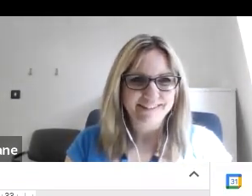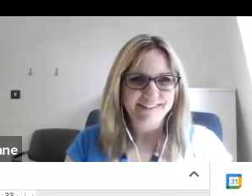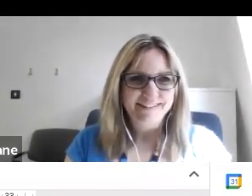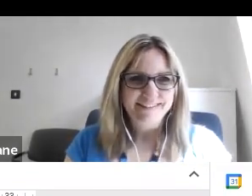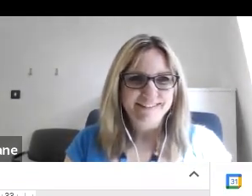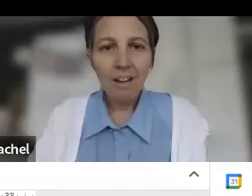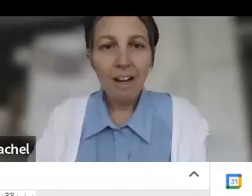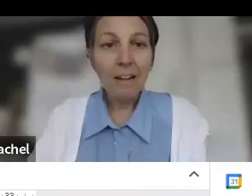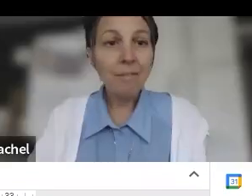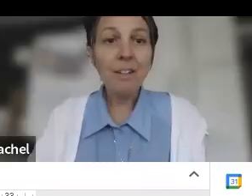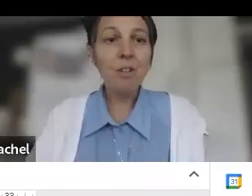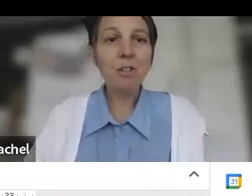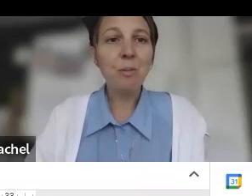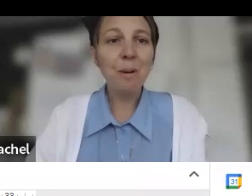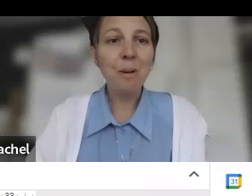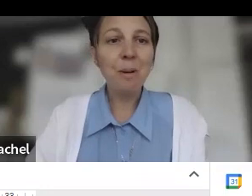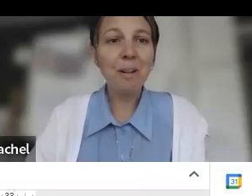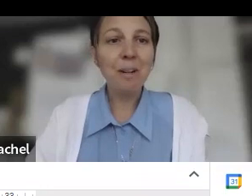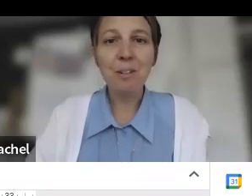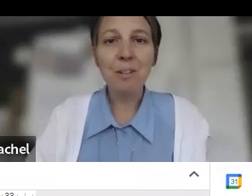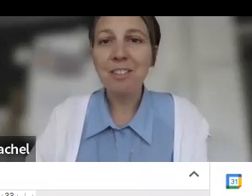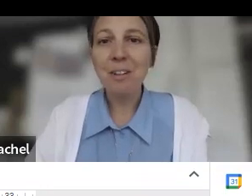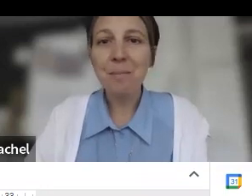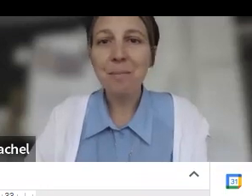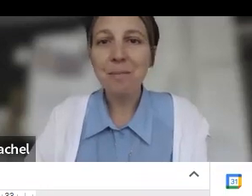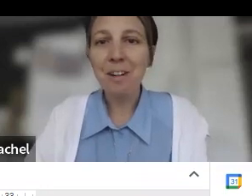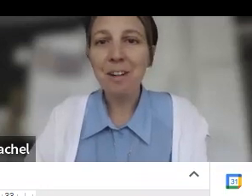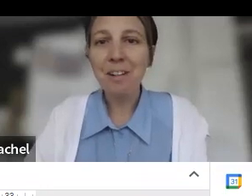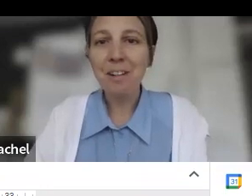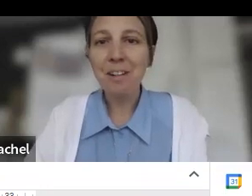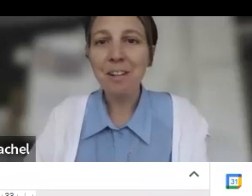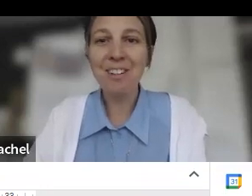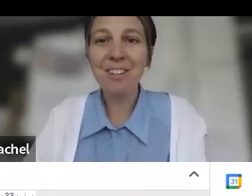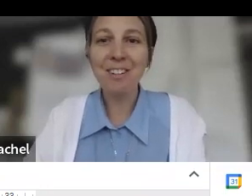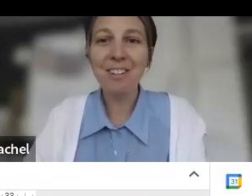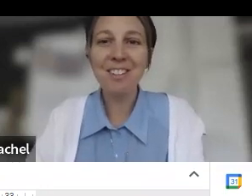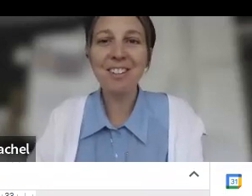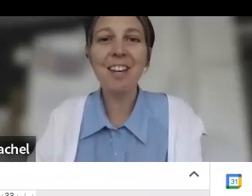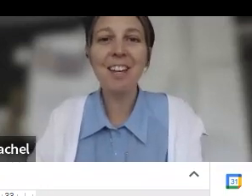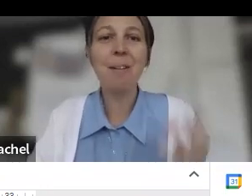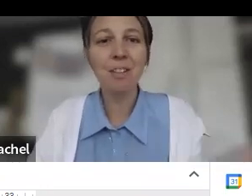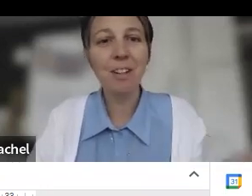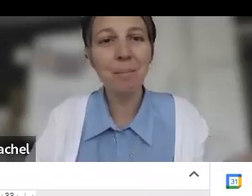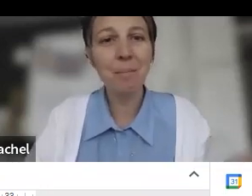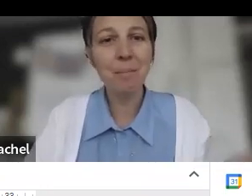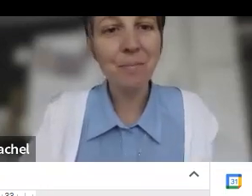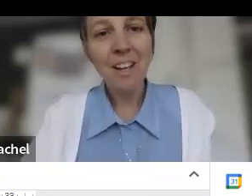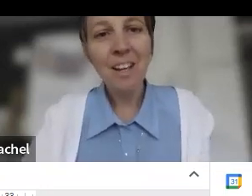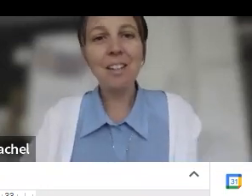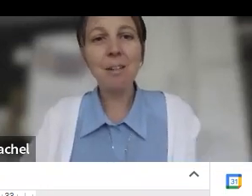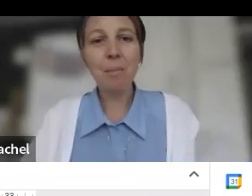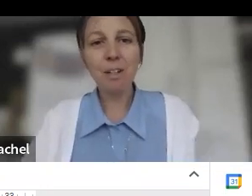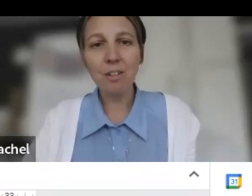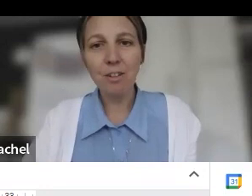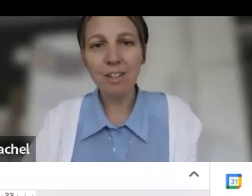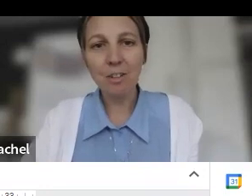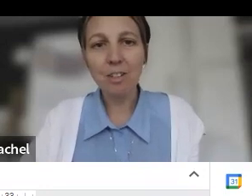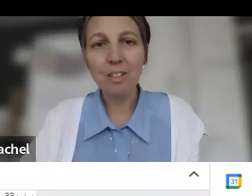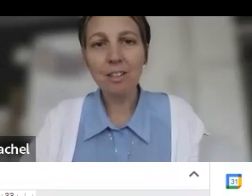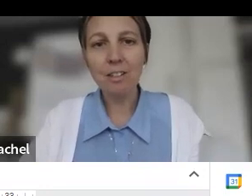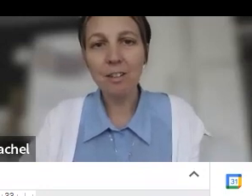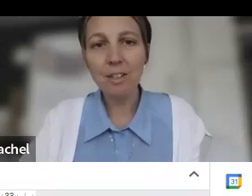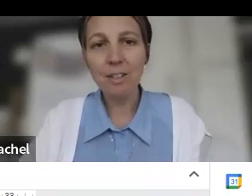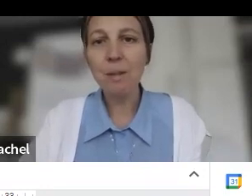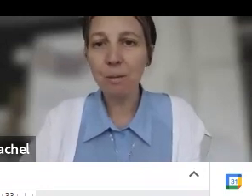gone. I've literally just come back in as well, so no. Okay. So I think sorry. So yeah, I'm Rachel Young. I'm the team manager for the